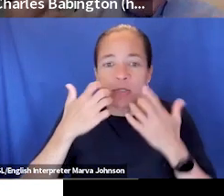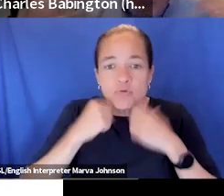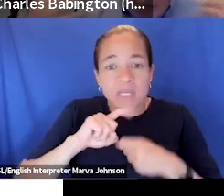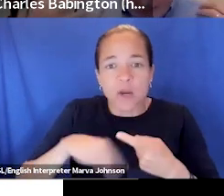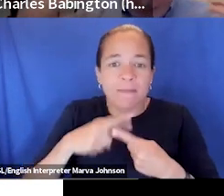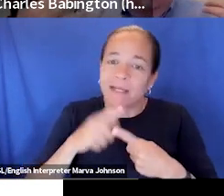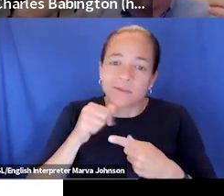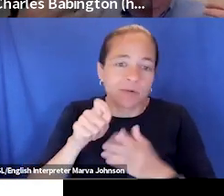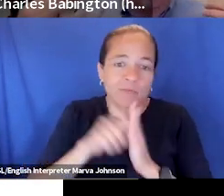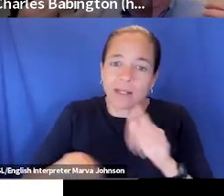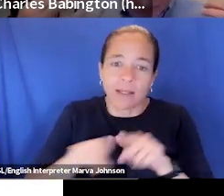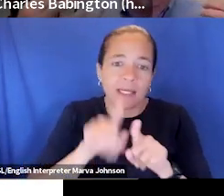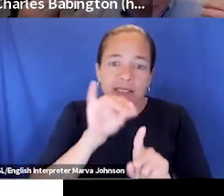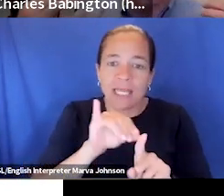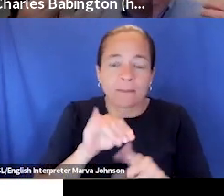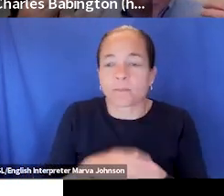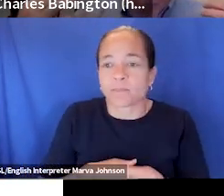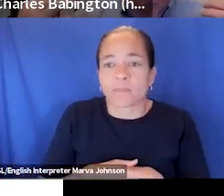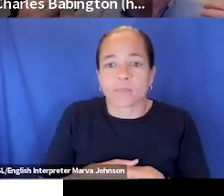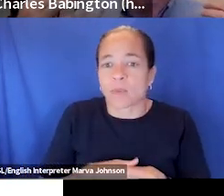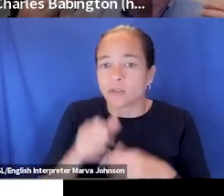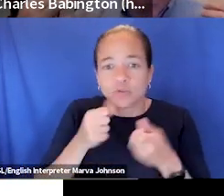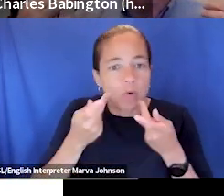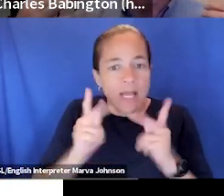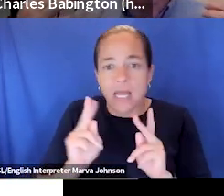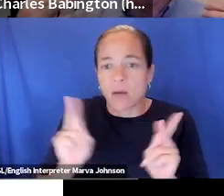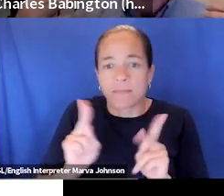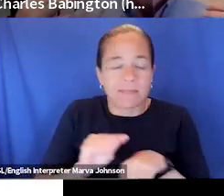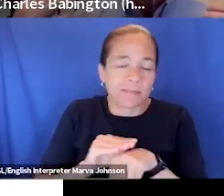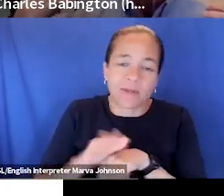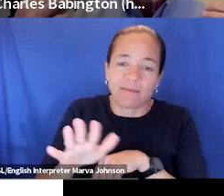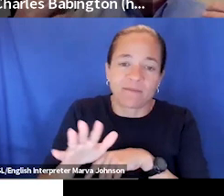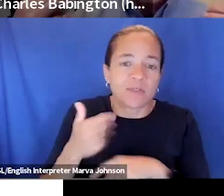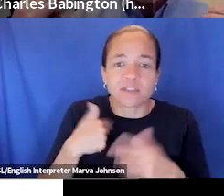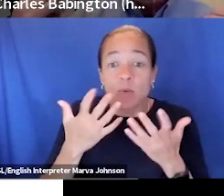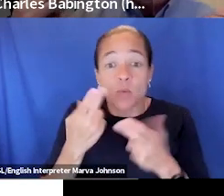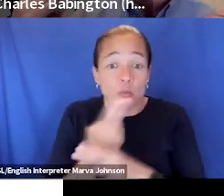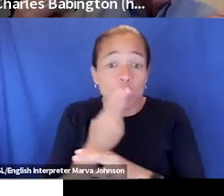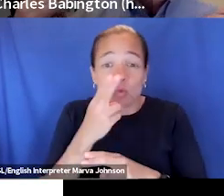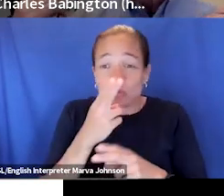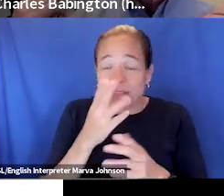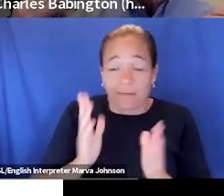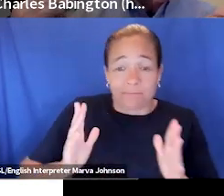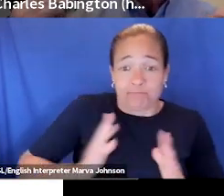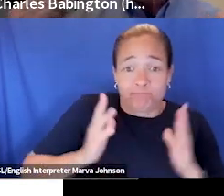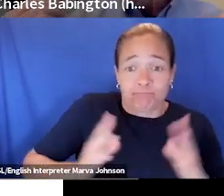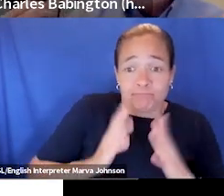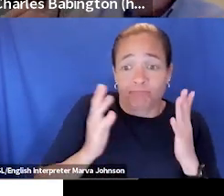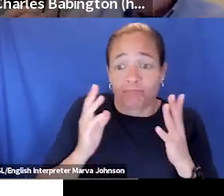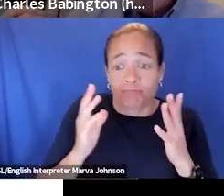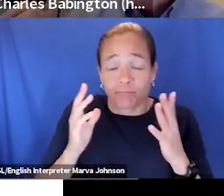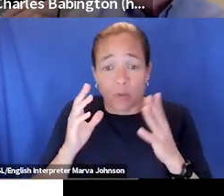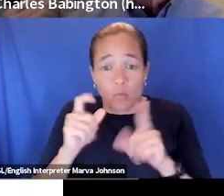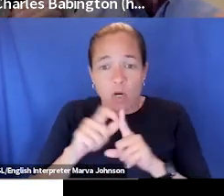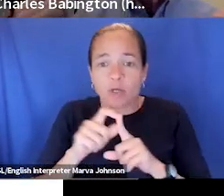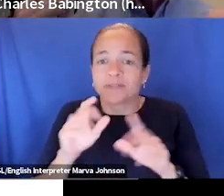don't let that influence, don't let people telling you that we want to use all these buzzy marketing words. Try to talk them out